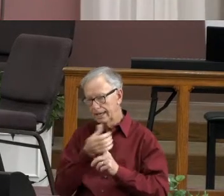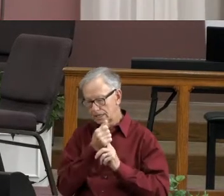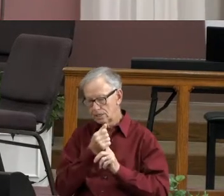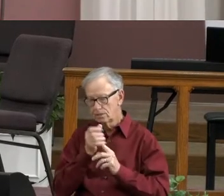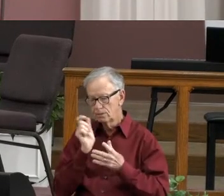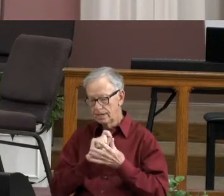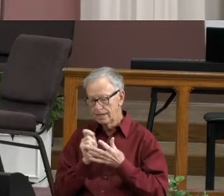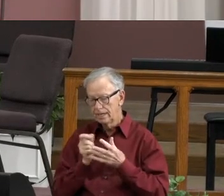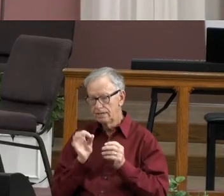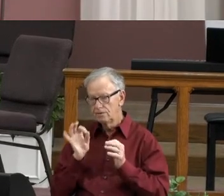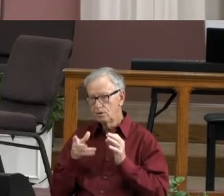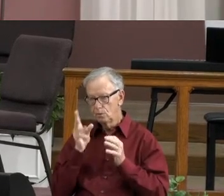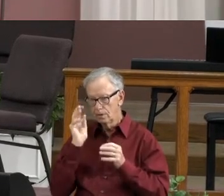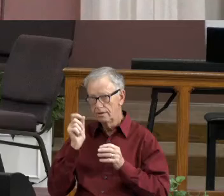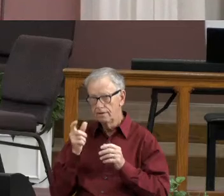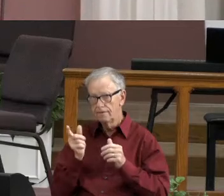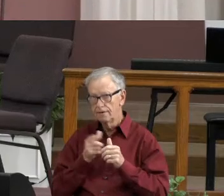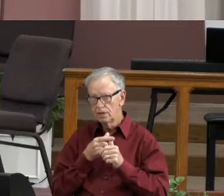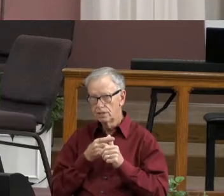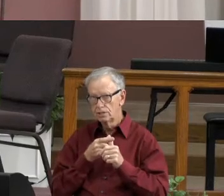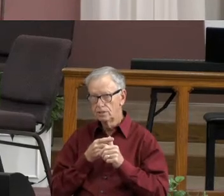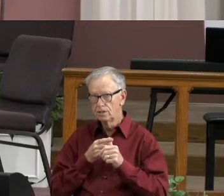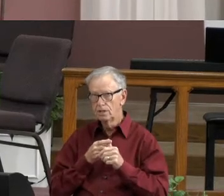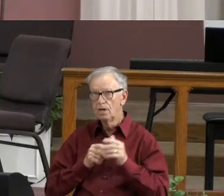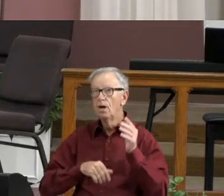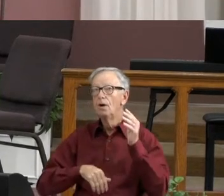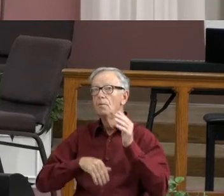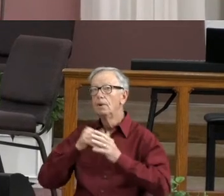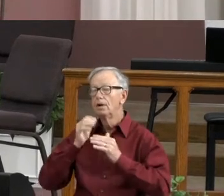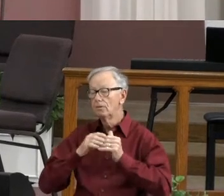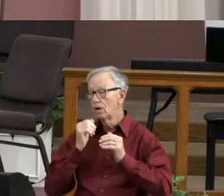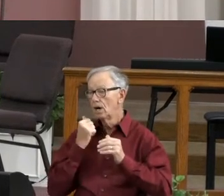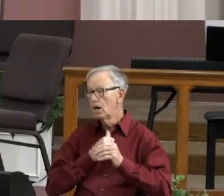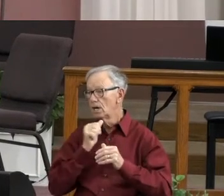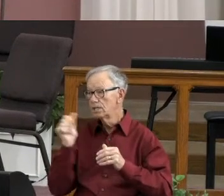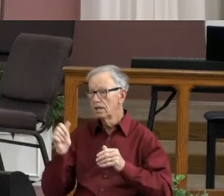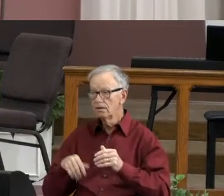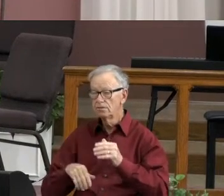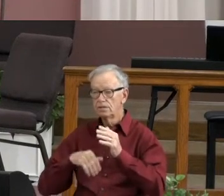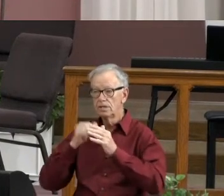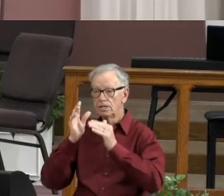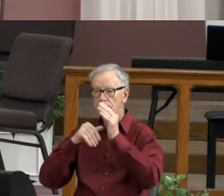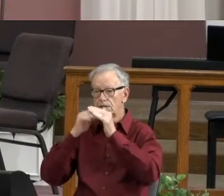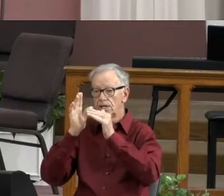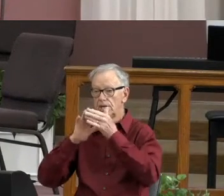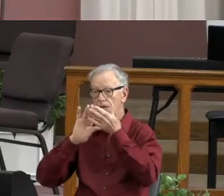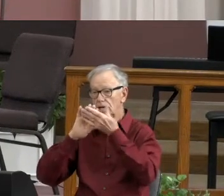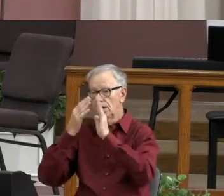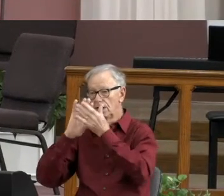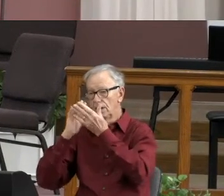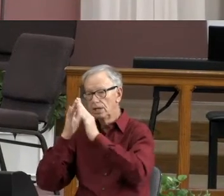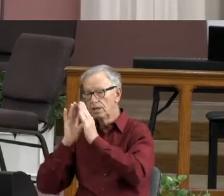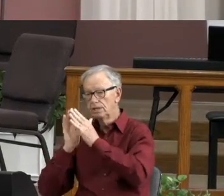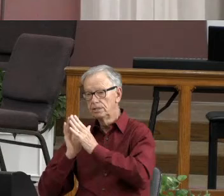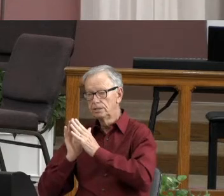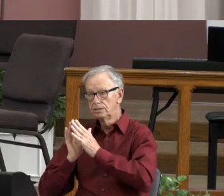down if you would. The first is we're going to build for ourselves a city.